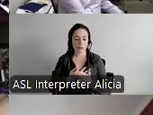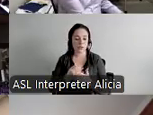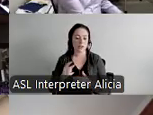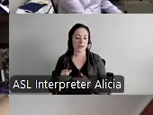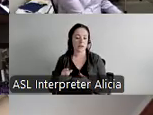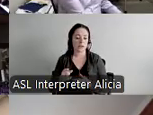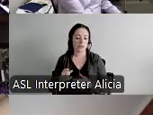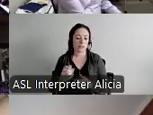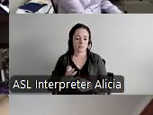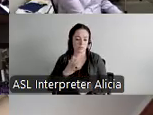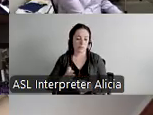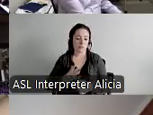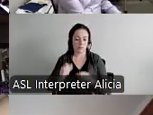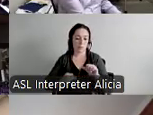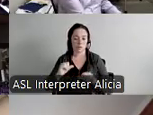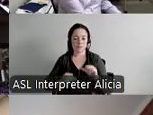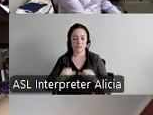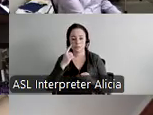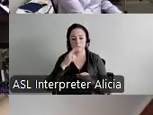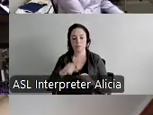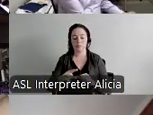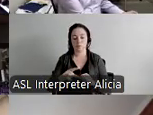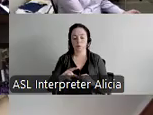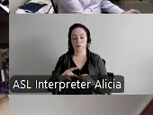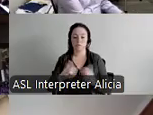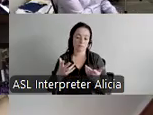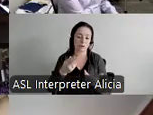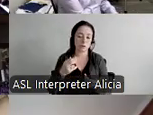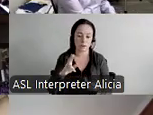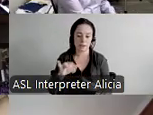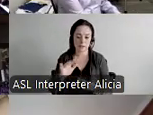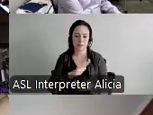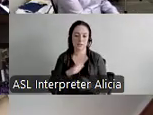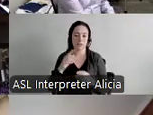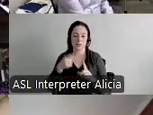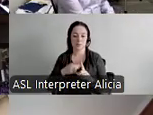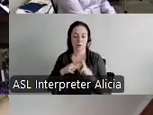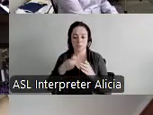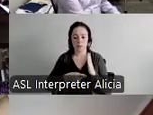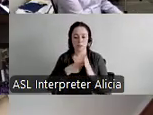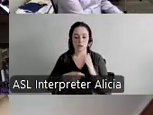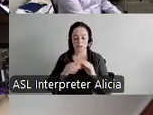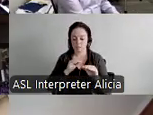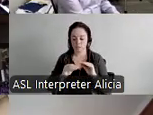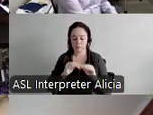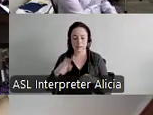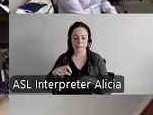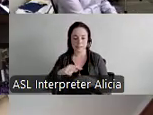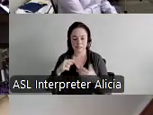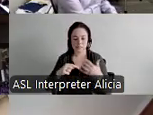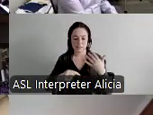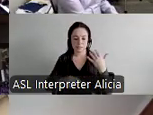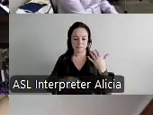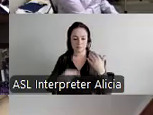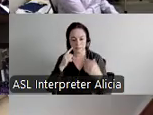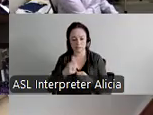a formal assessment of, Hillary, to your point, the cost of the maintenance needs for those pieces